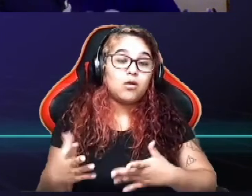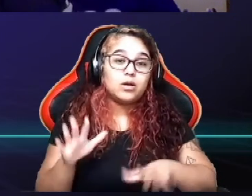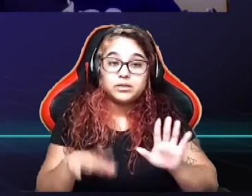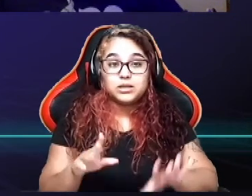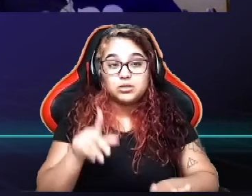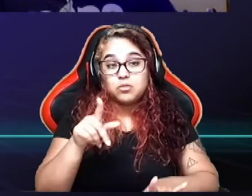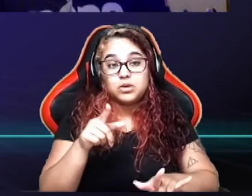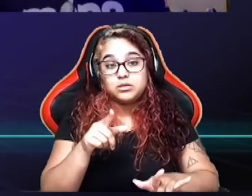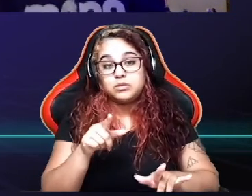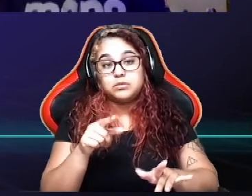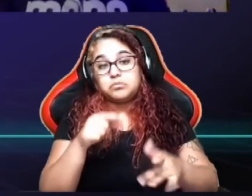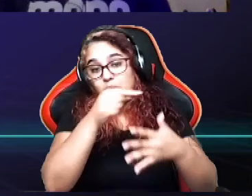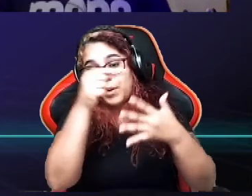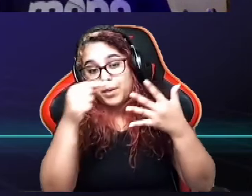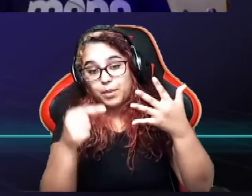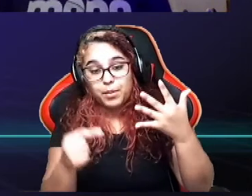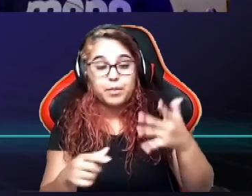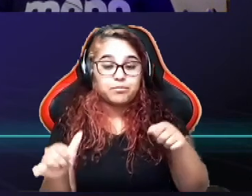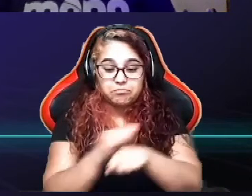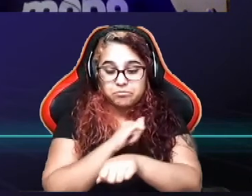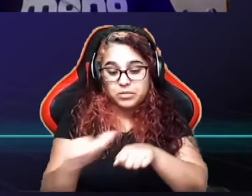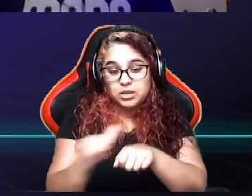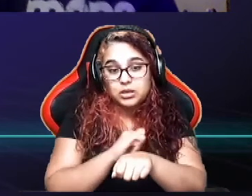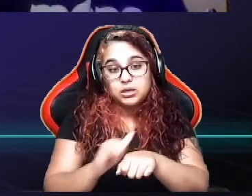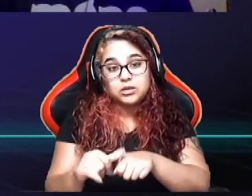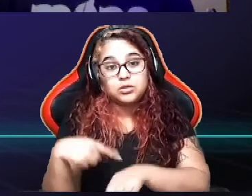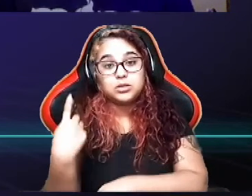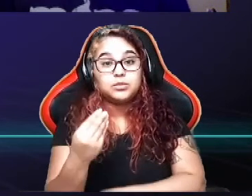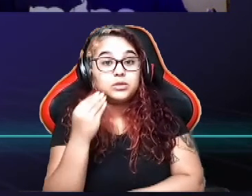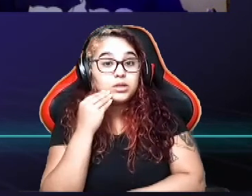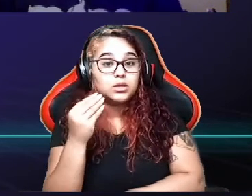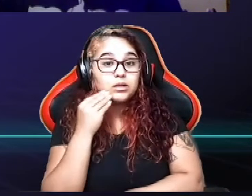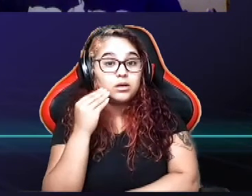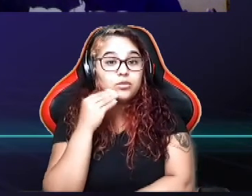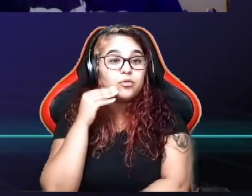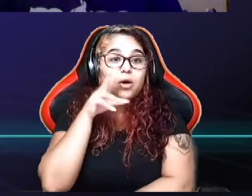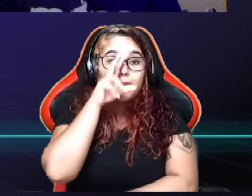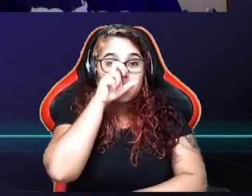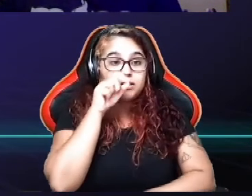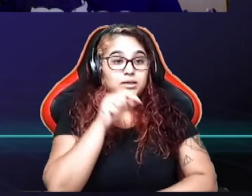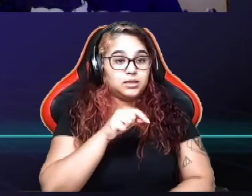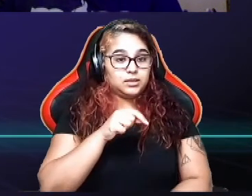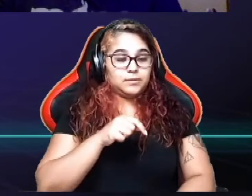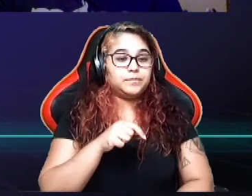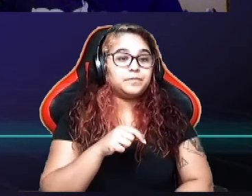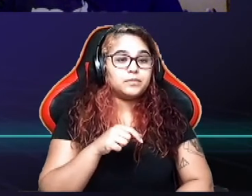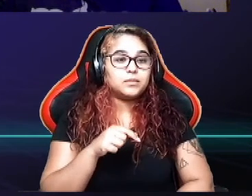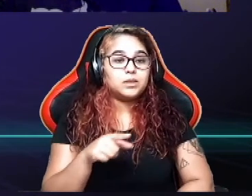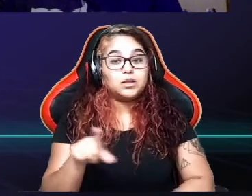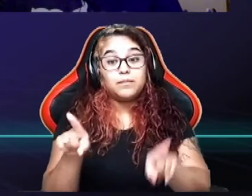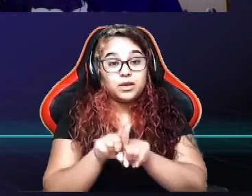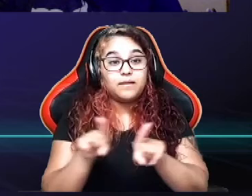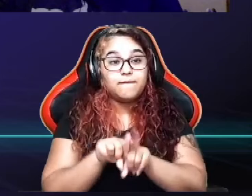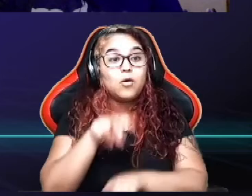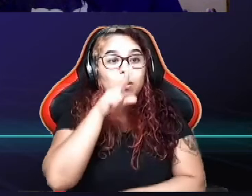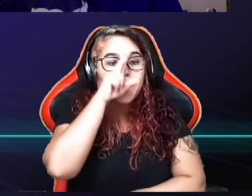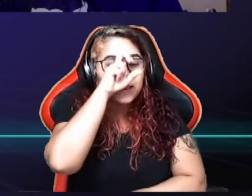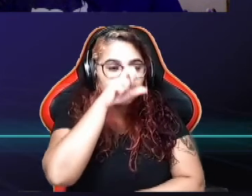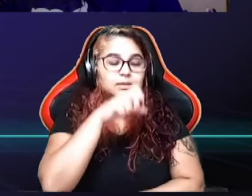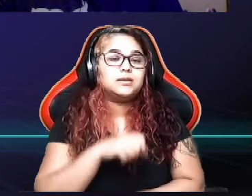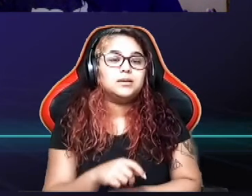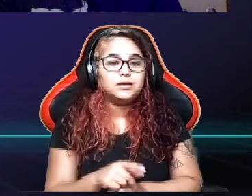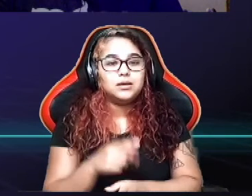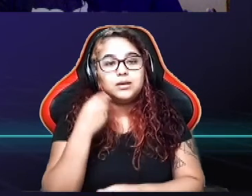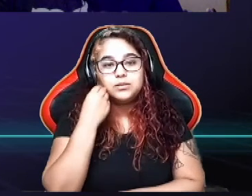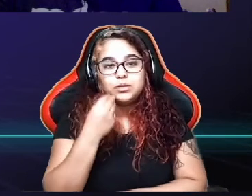So these are some of the strategic solutions that we're implementing in Gunstar so that we can strengthen the social experience and